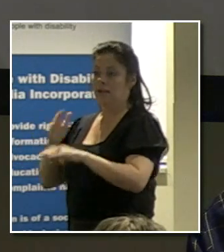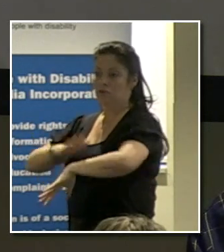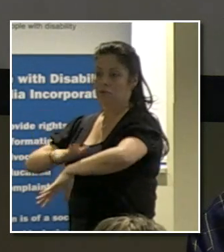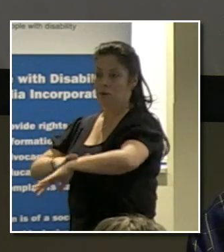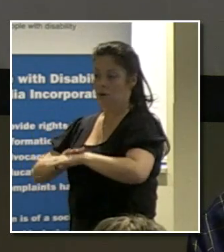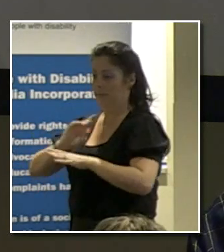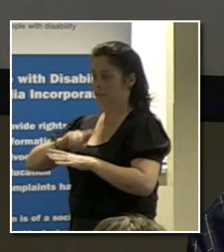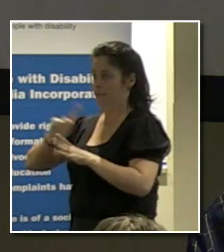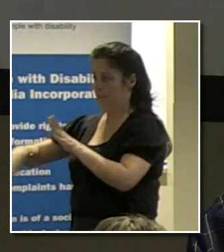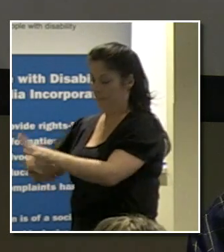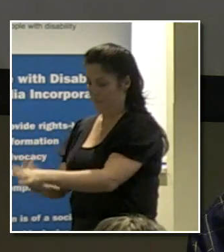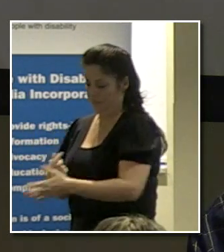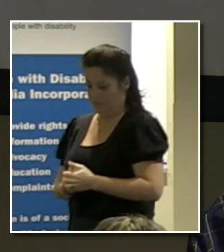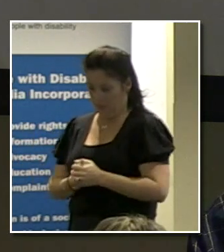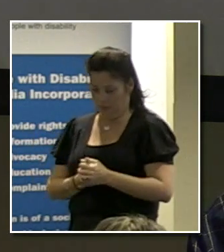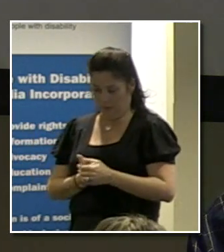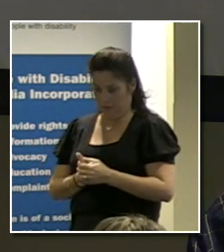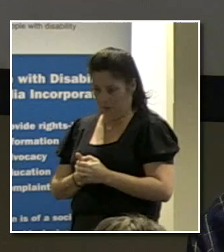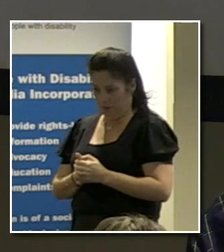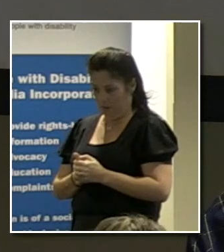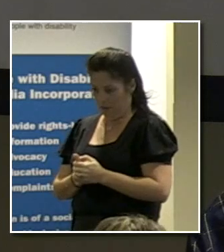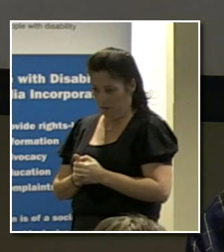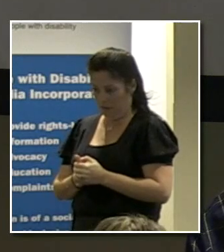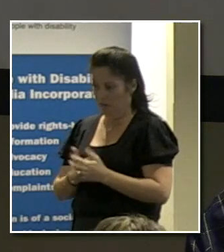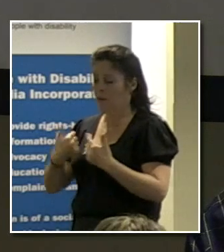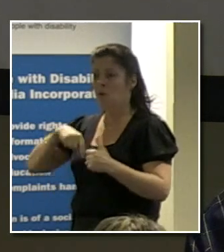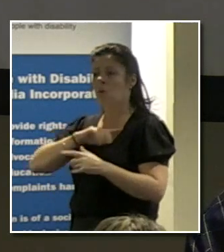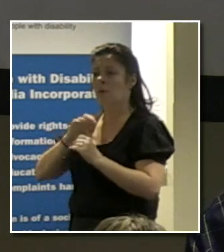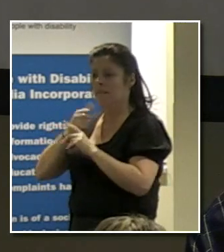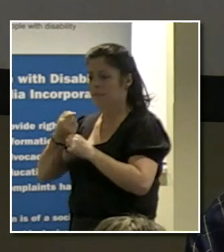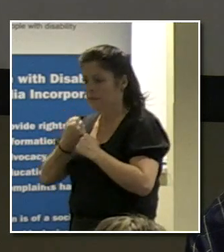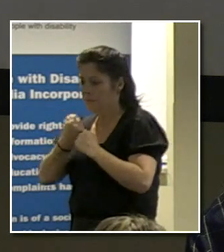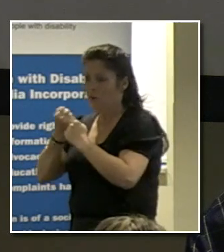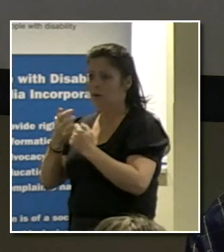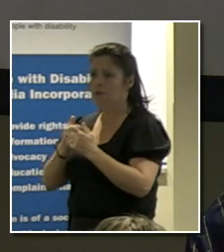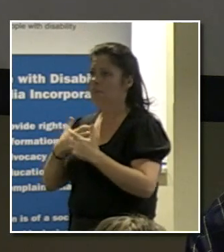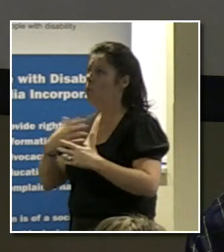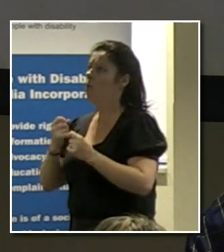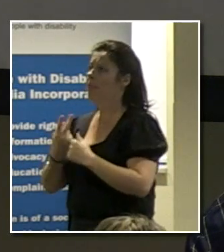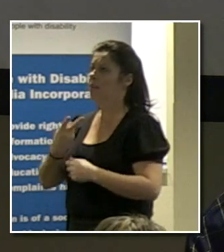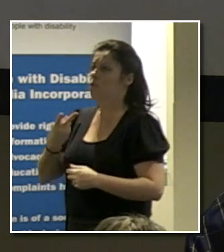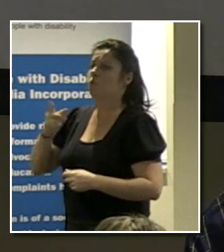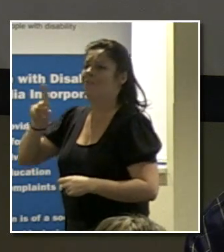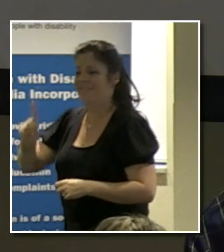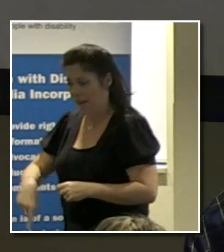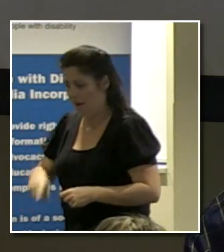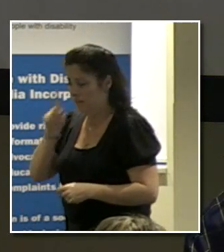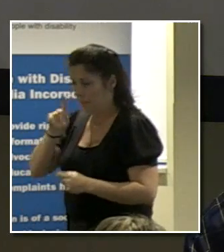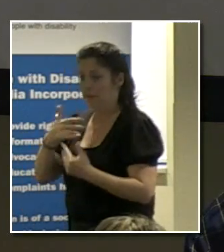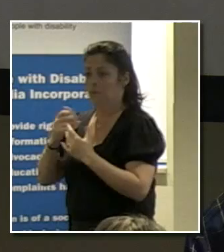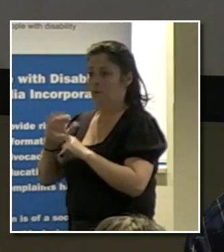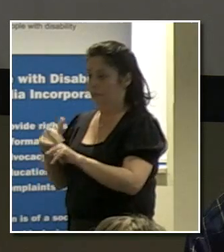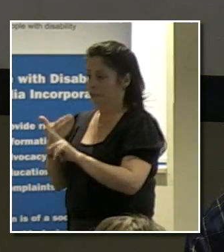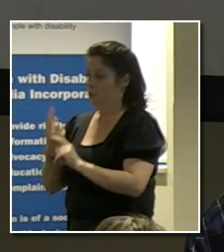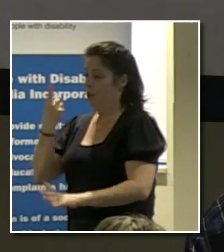has supported nearly 2,000 people around Australia over the last 12 months. And I thank our hard-working individual